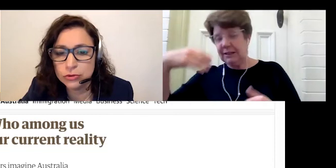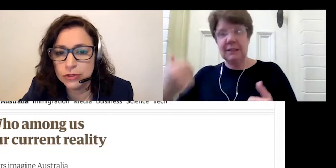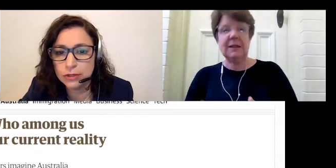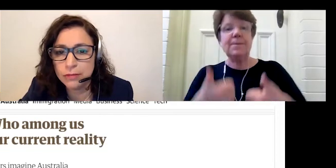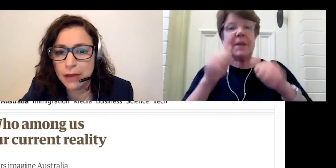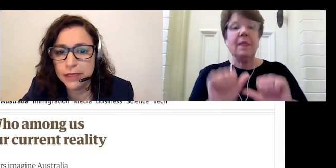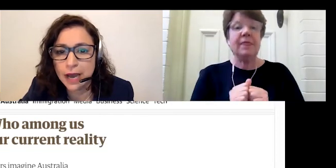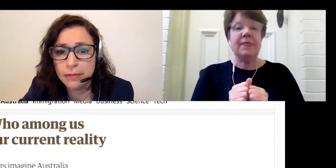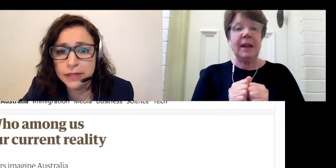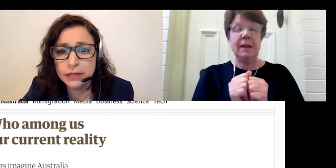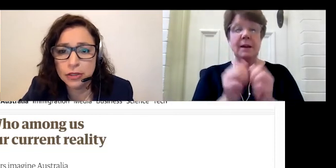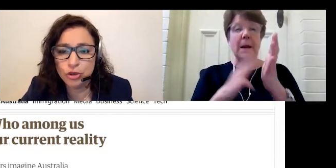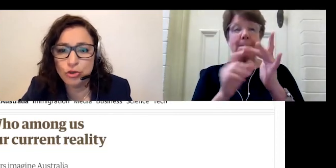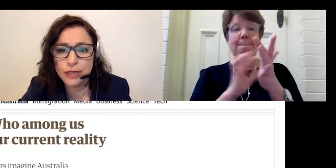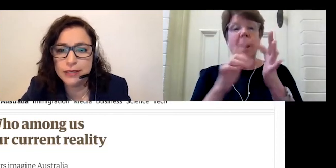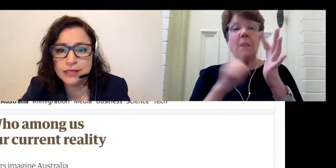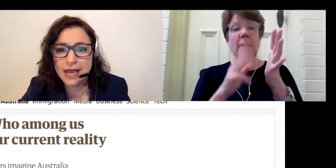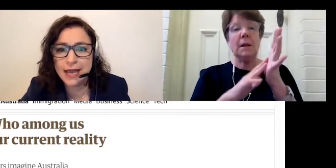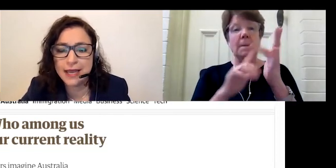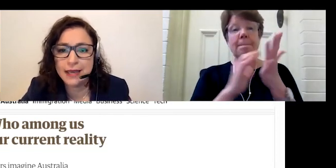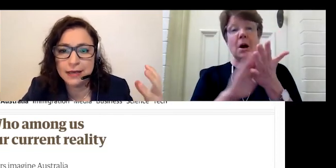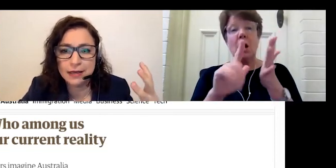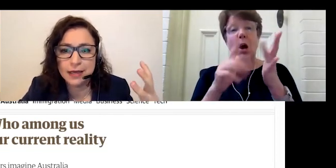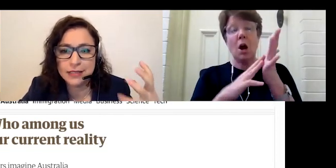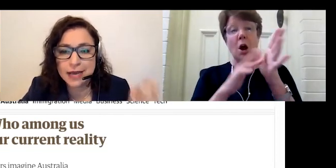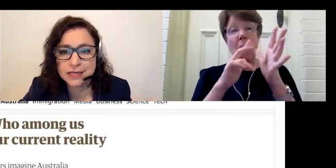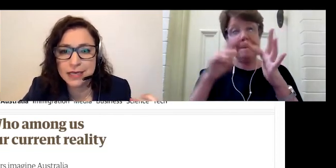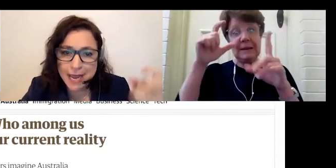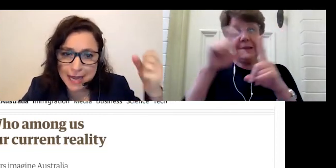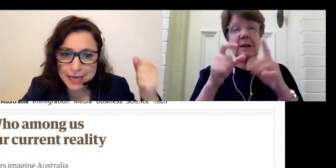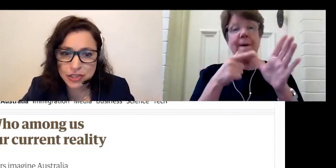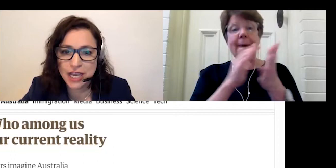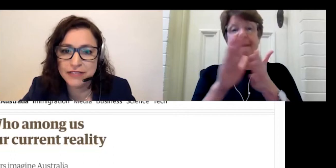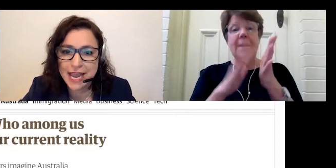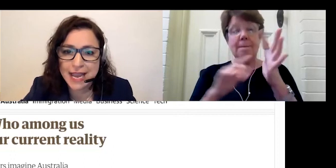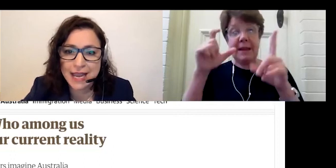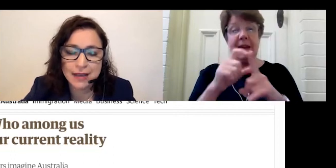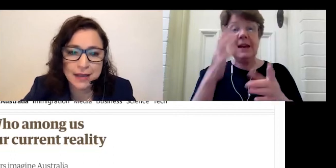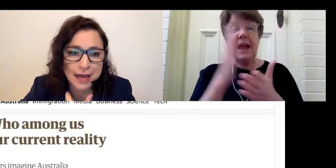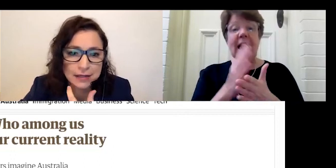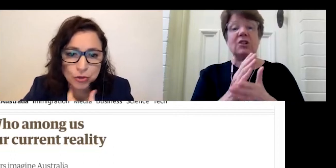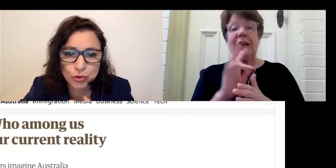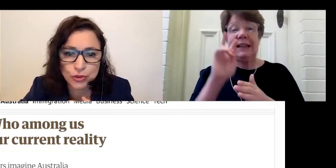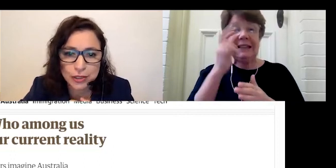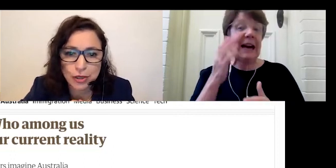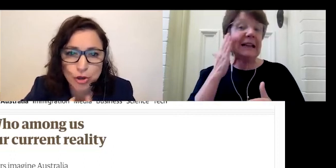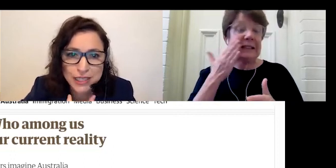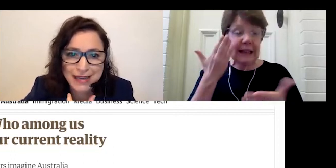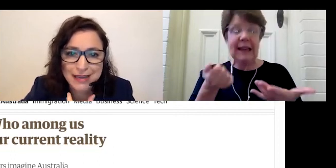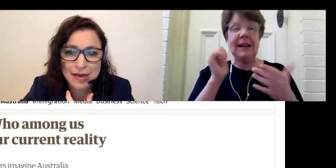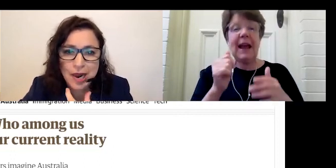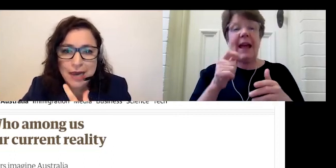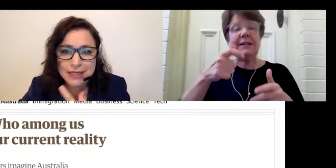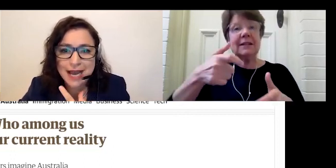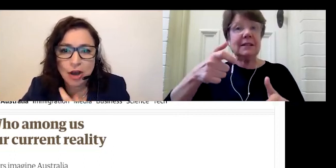Michael Muhammad Ahmed, who is a dark-skinned man. He has shaved hair, a little